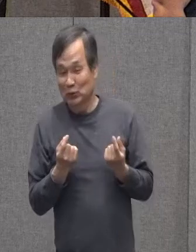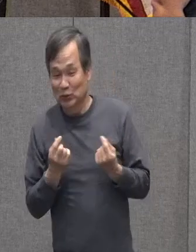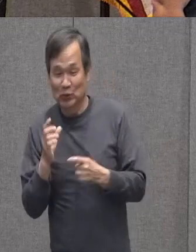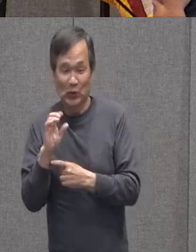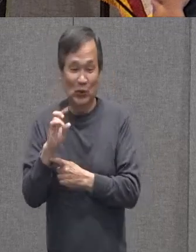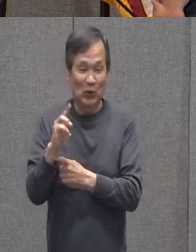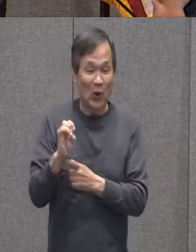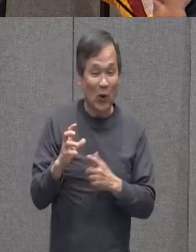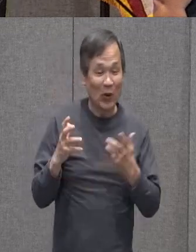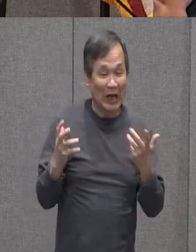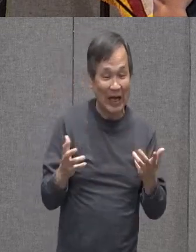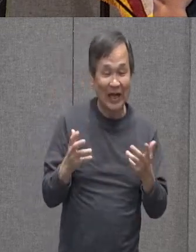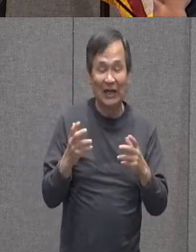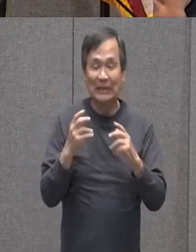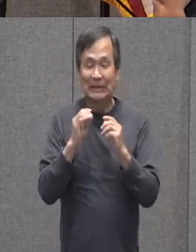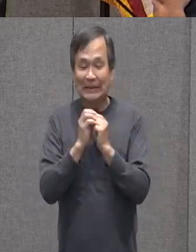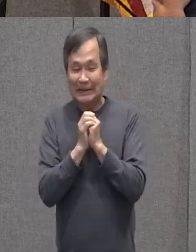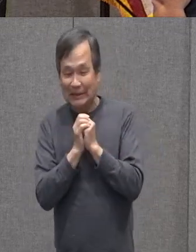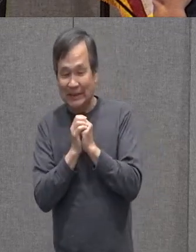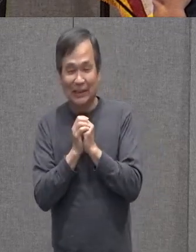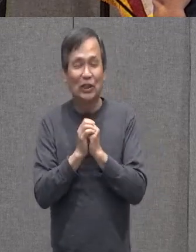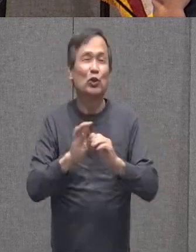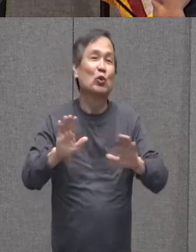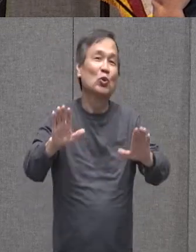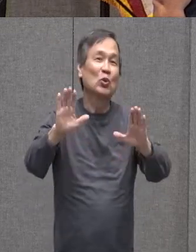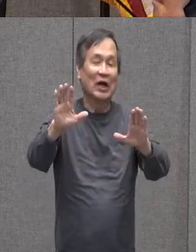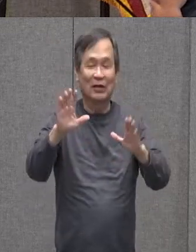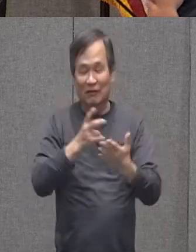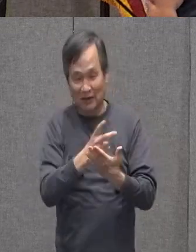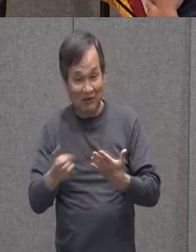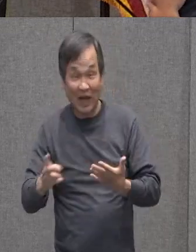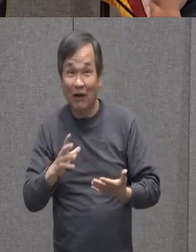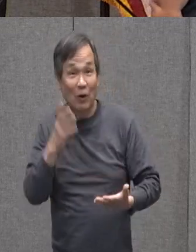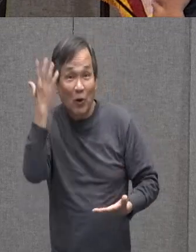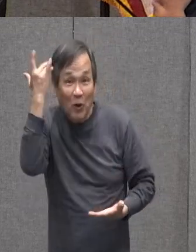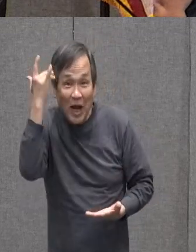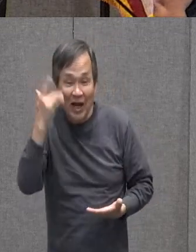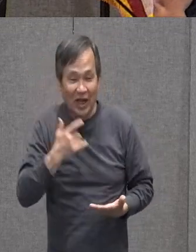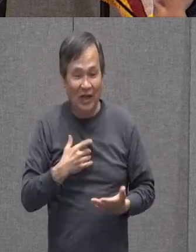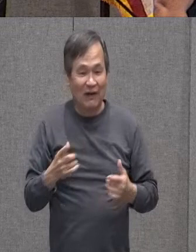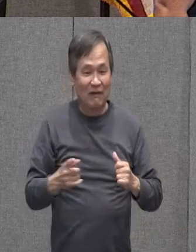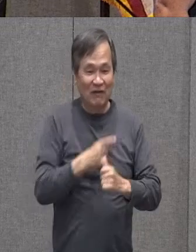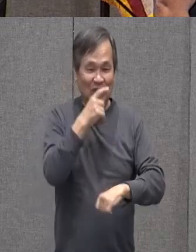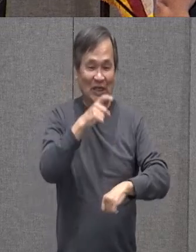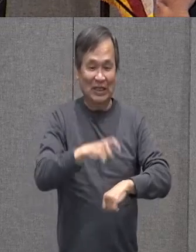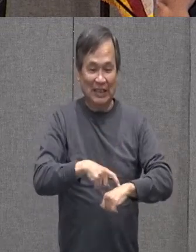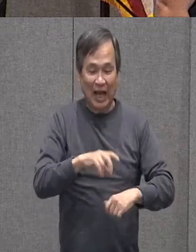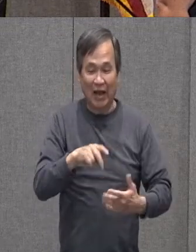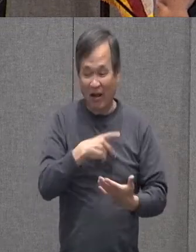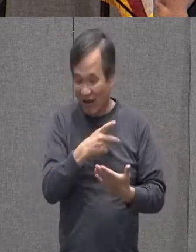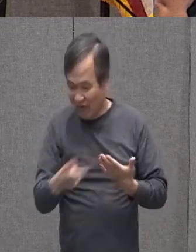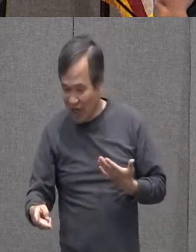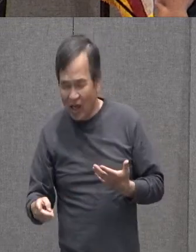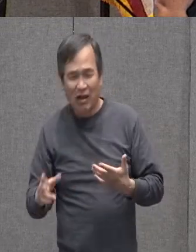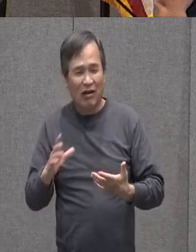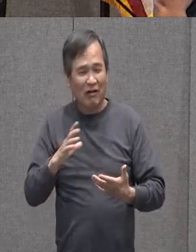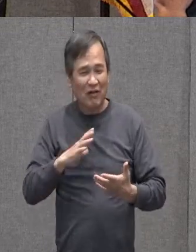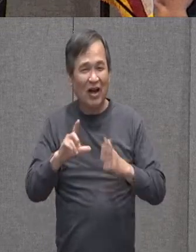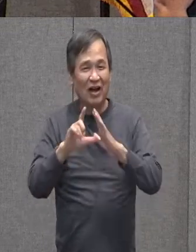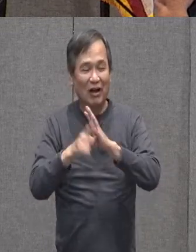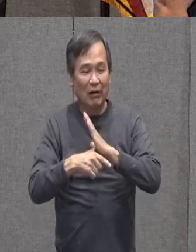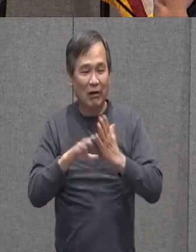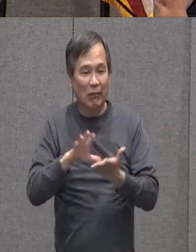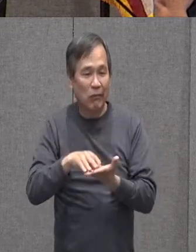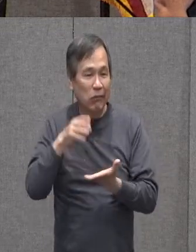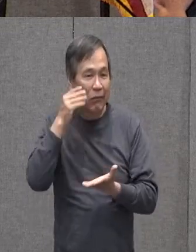tell the students a lot is it's great to fail because that first attempt is so important. It gives you all kinds of